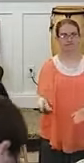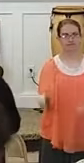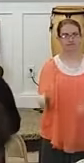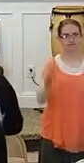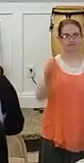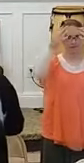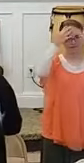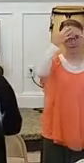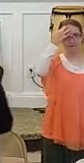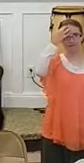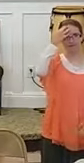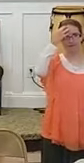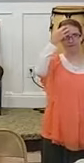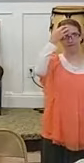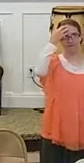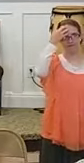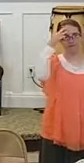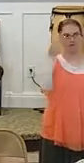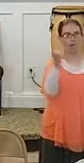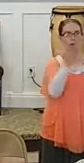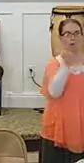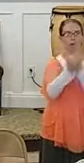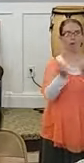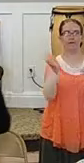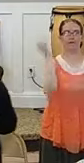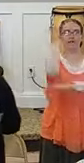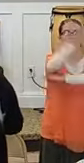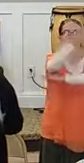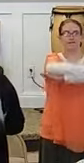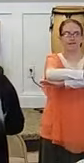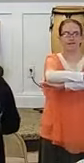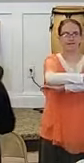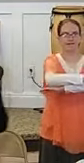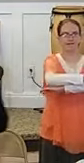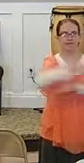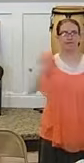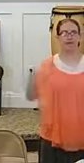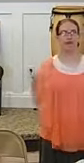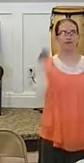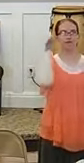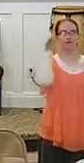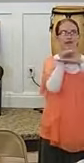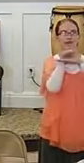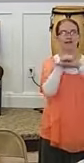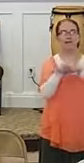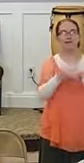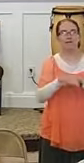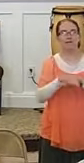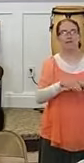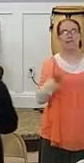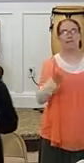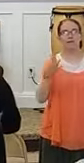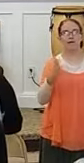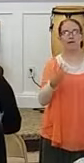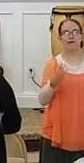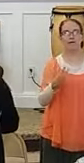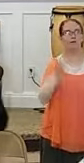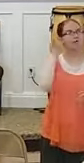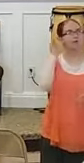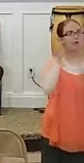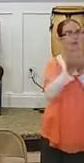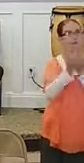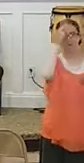laid hands on them and put them in hold until the next day, for it was now eventide. Howbeit, many of them which heard the